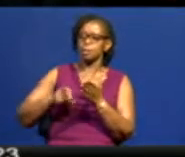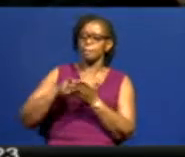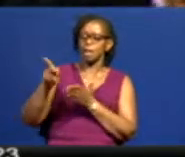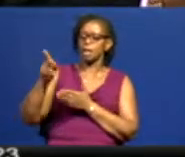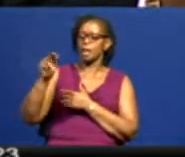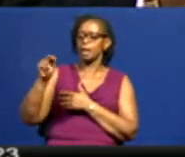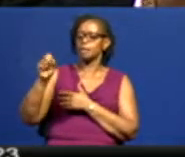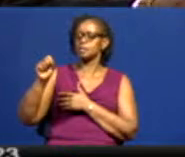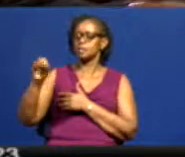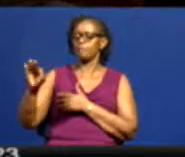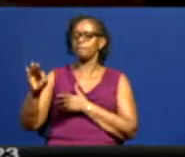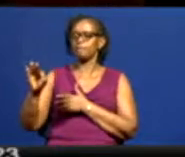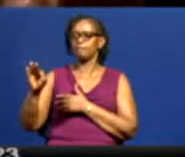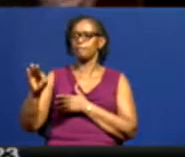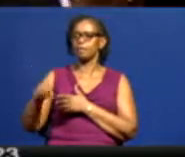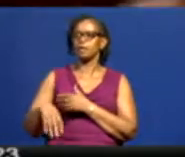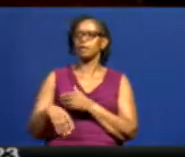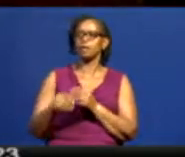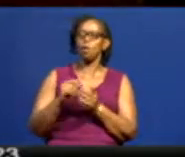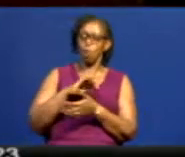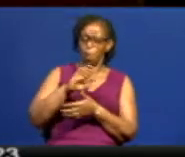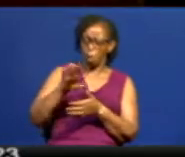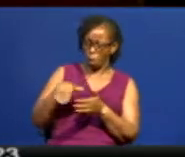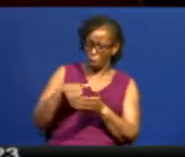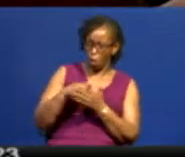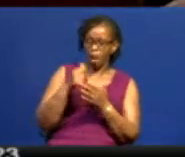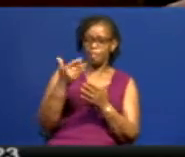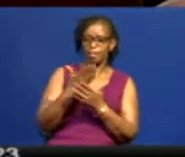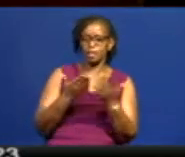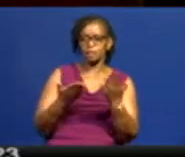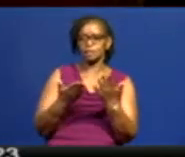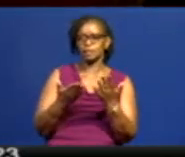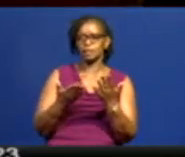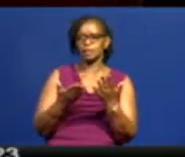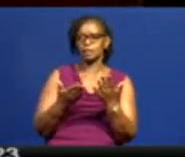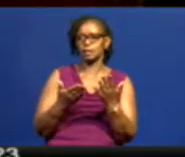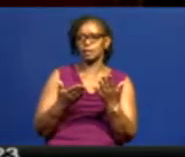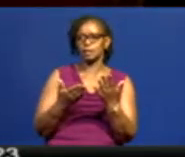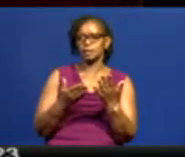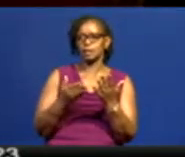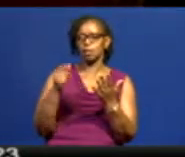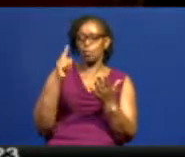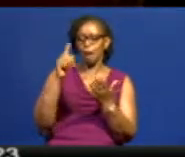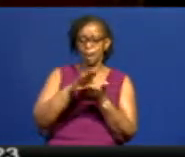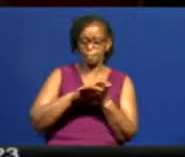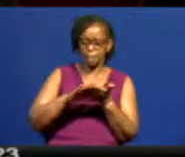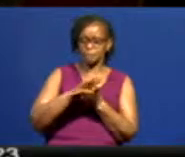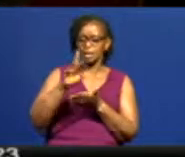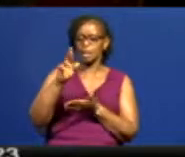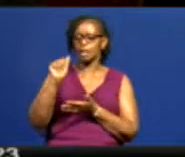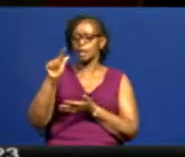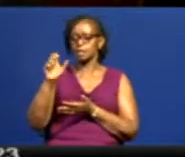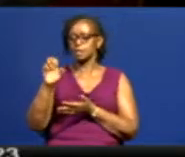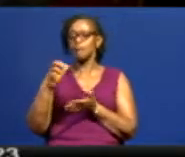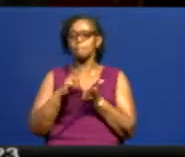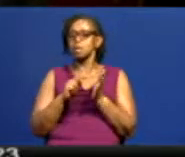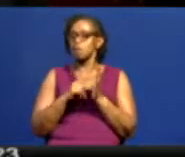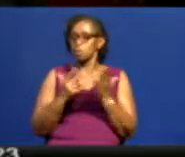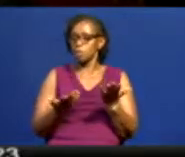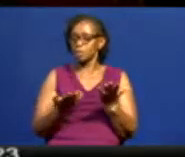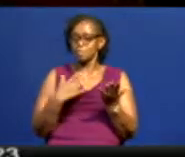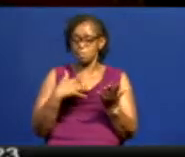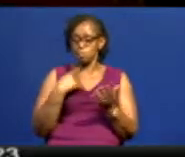to a particular percentage. Then all the rest of that is applied to one basic rate. So it actually means that salaried